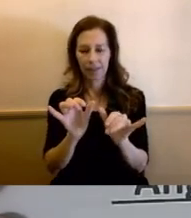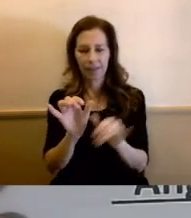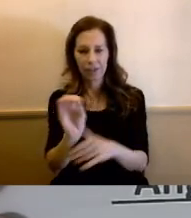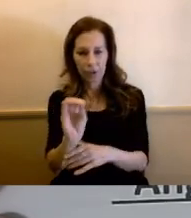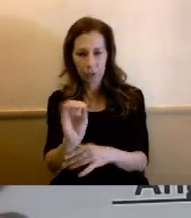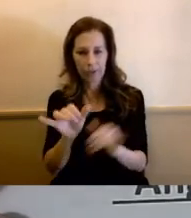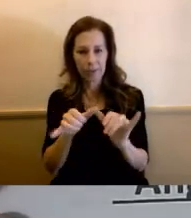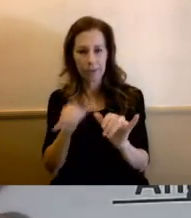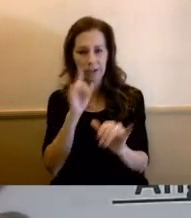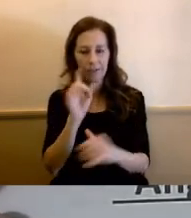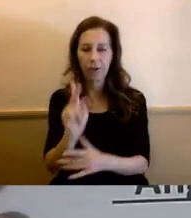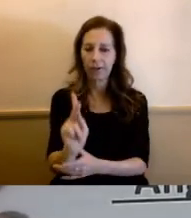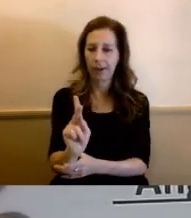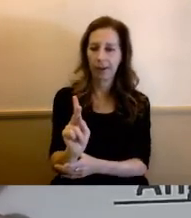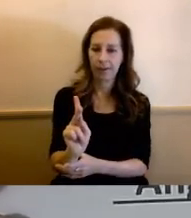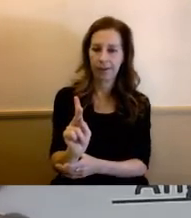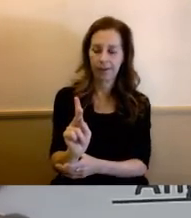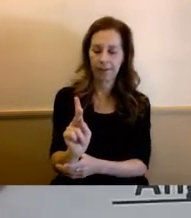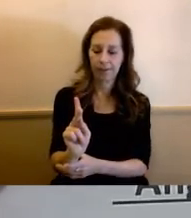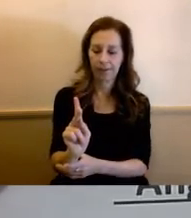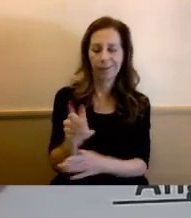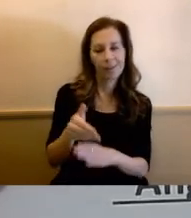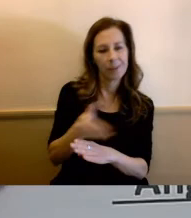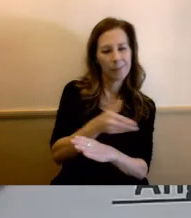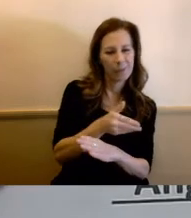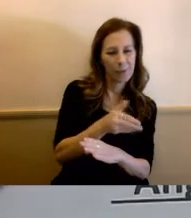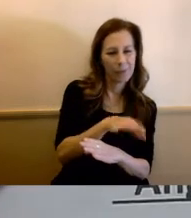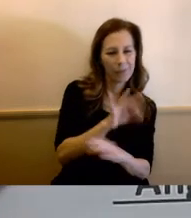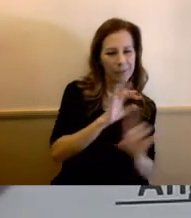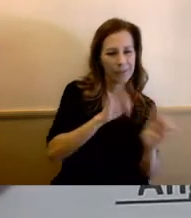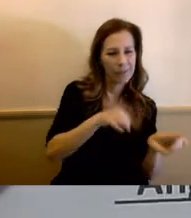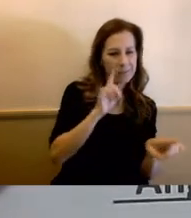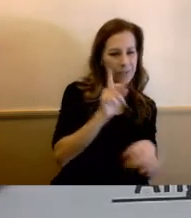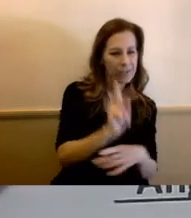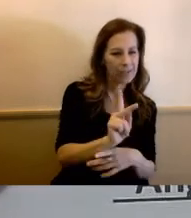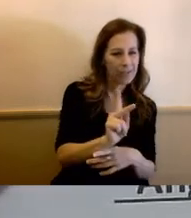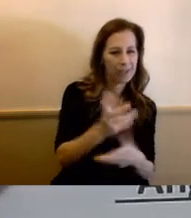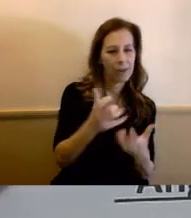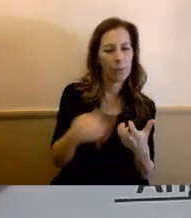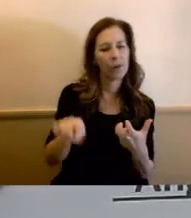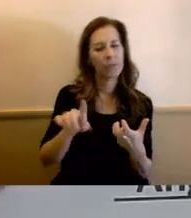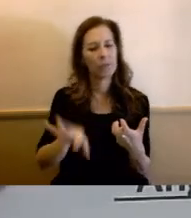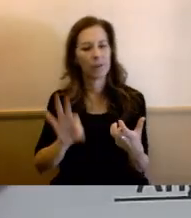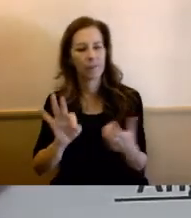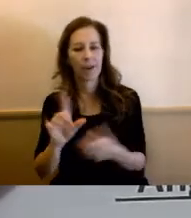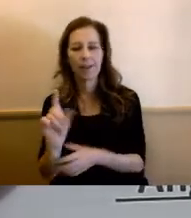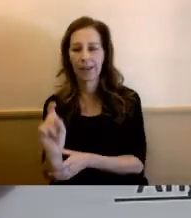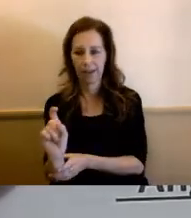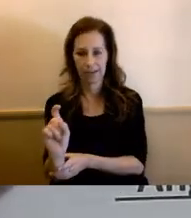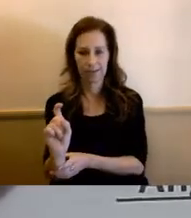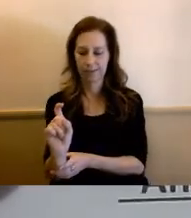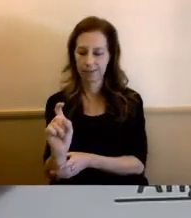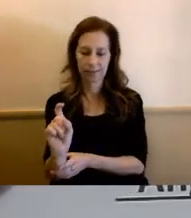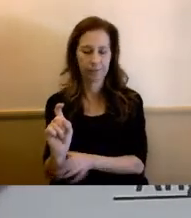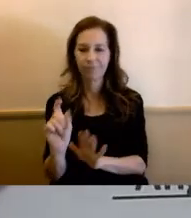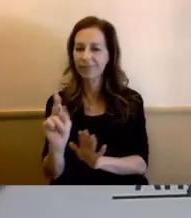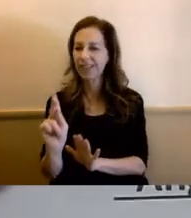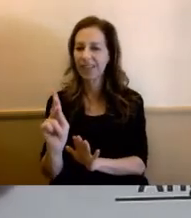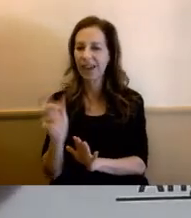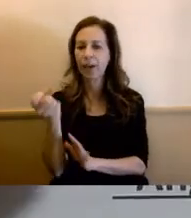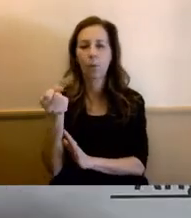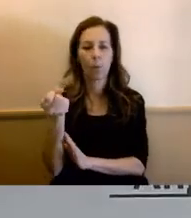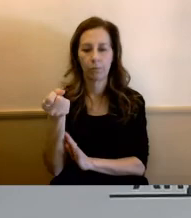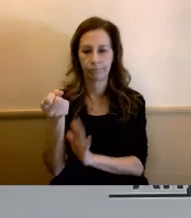Okay, so before we find k, I want you to find x. Alright, don't find k yet. Find just